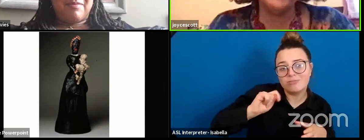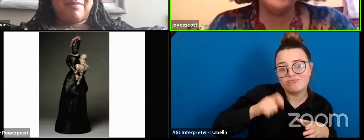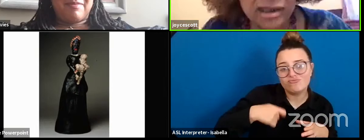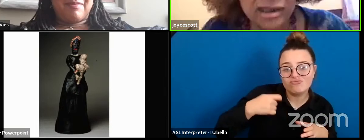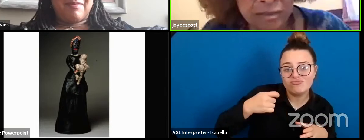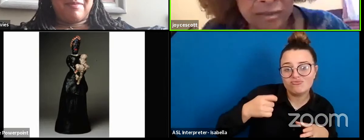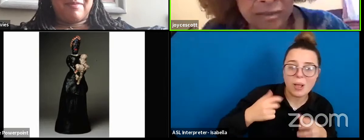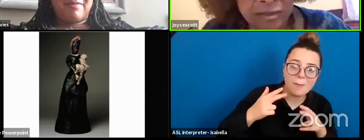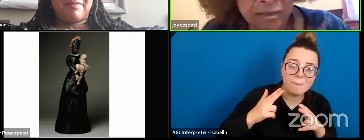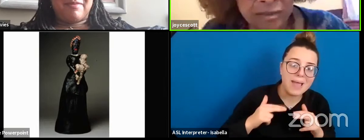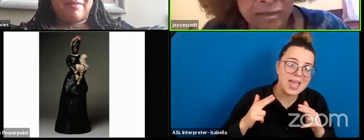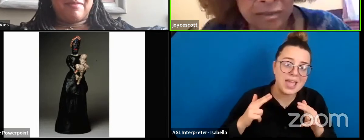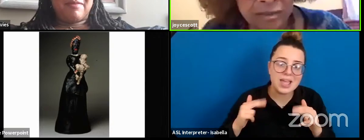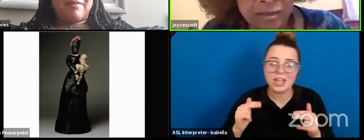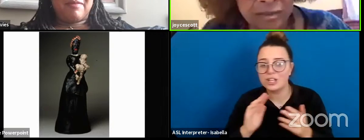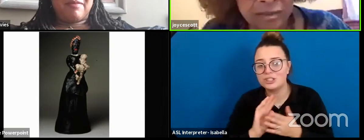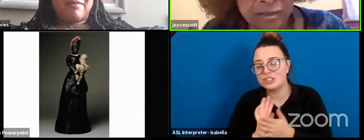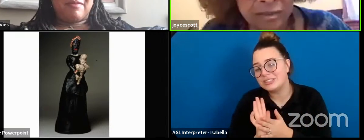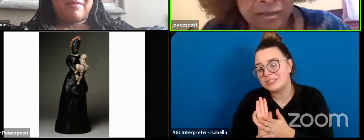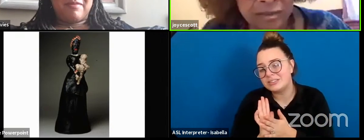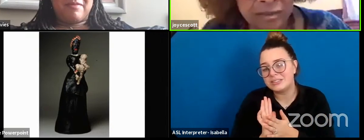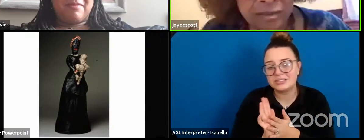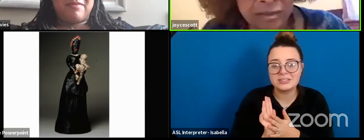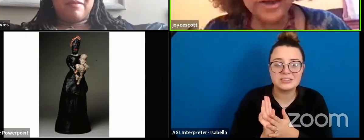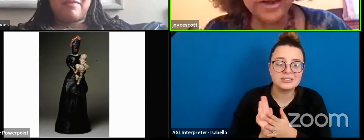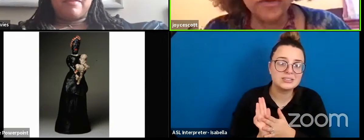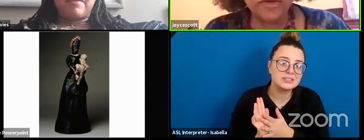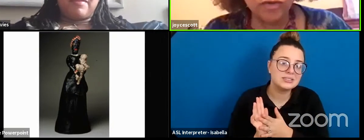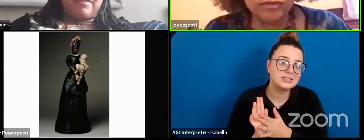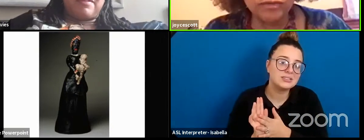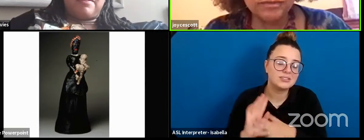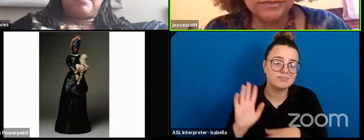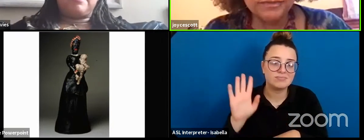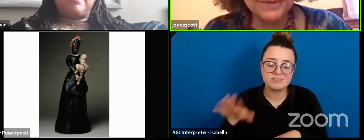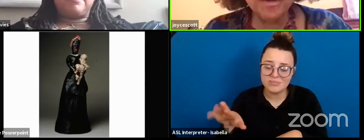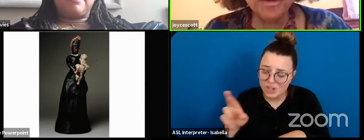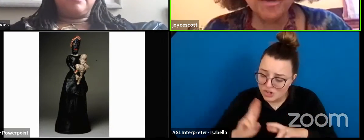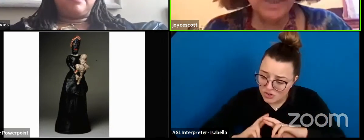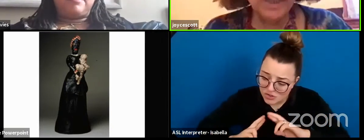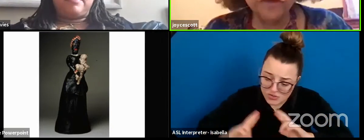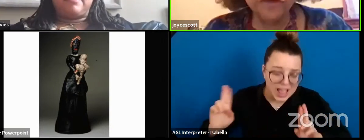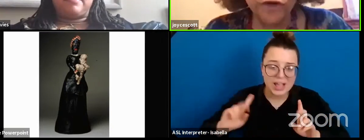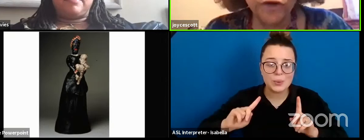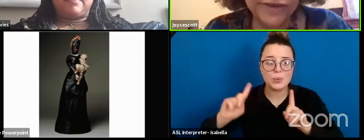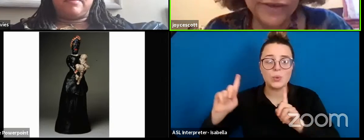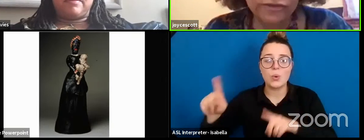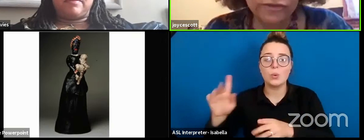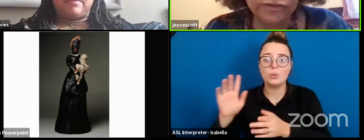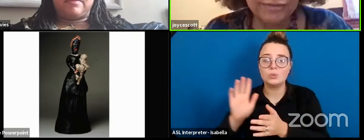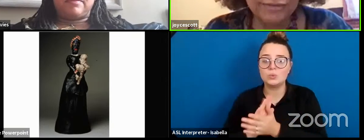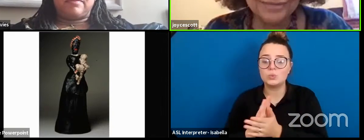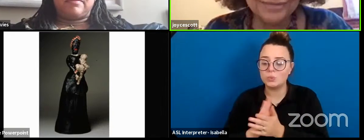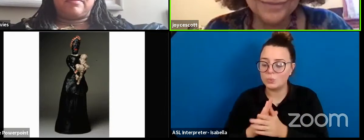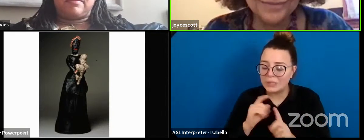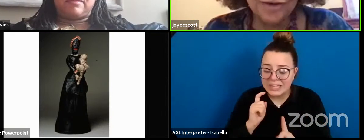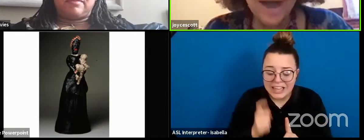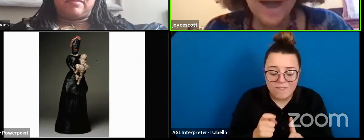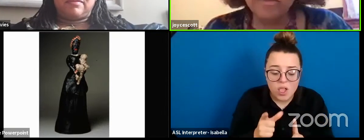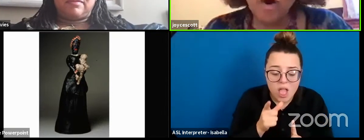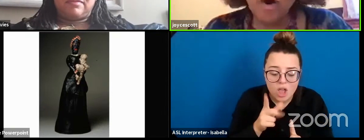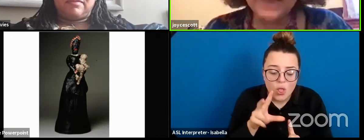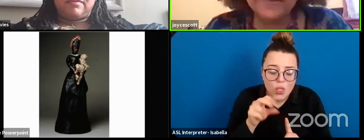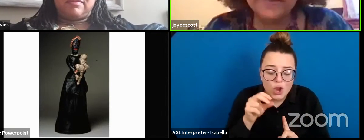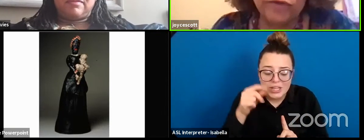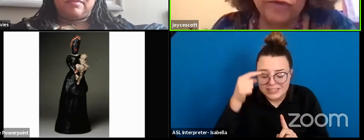and cheese. Get you ready to go to school. Give you your lunch or your 30 cents. Watch you